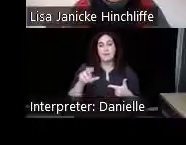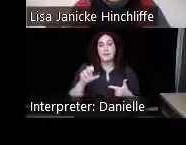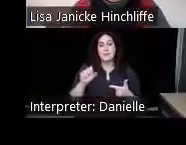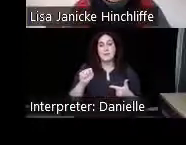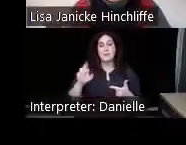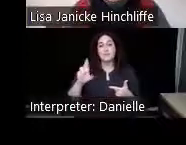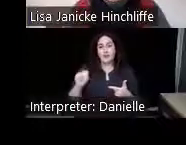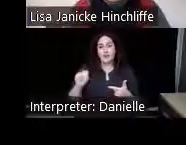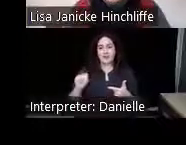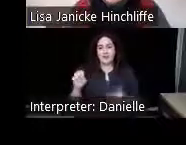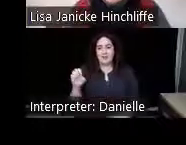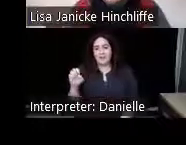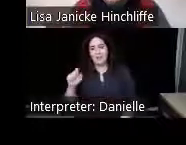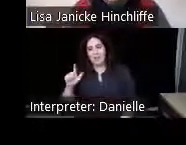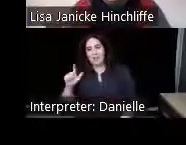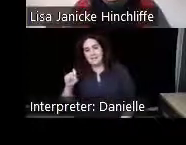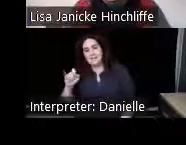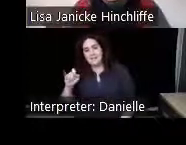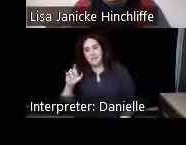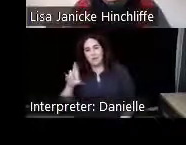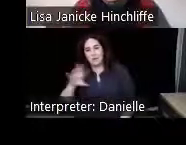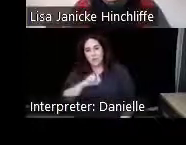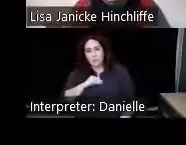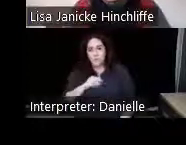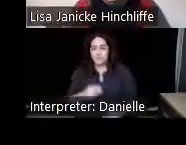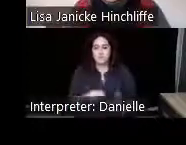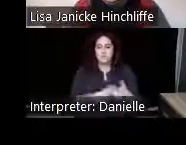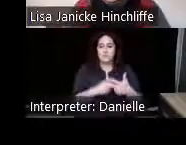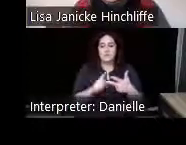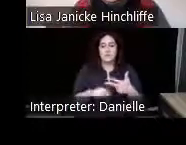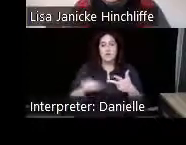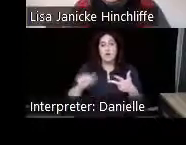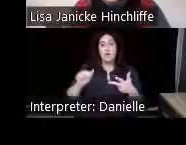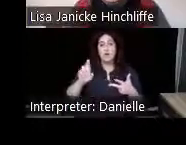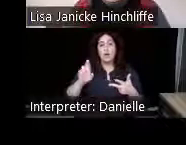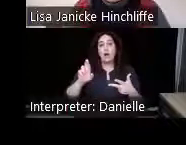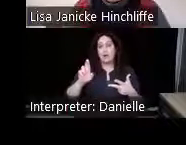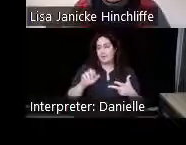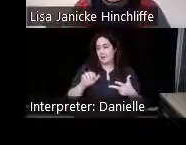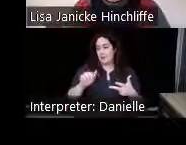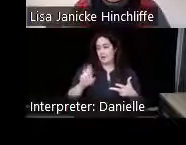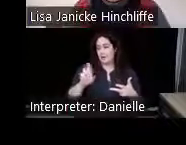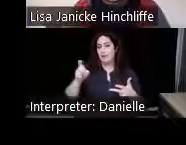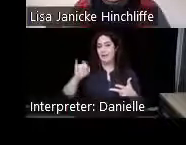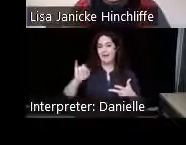Elsevier, Archive, hosted by Cornell University Library at that point,